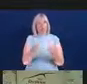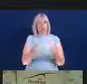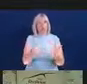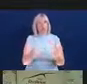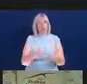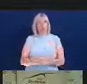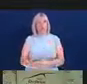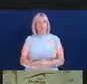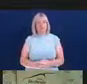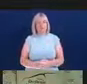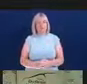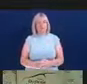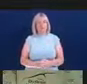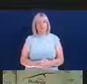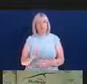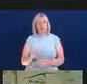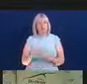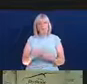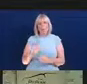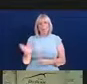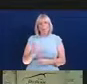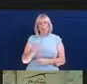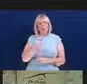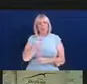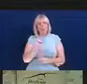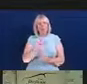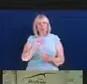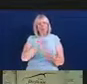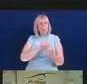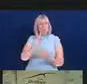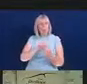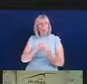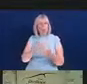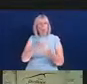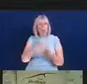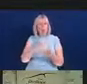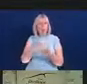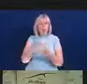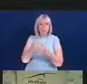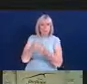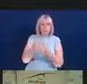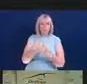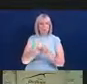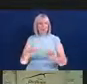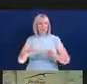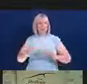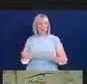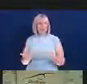-to-one coaching and support that you get or that your employees get is free, no matter the size of the organisation.